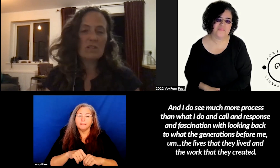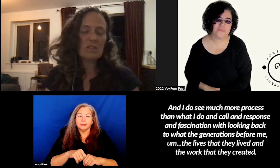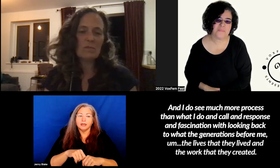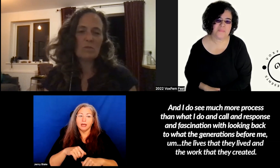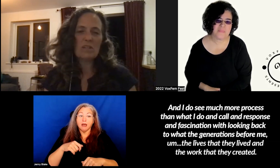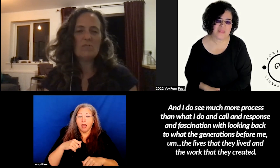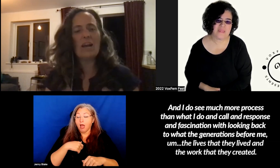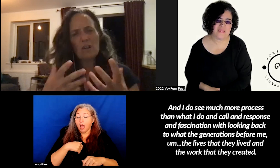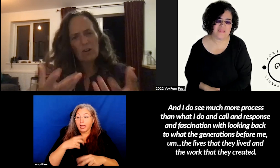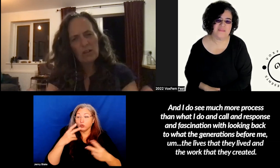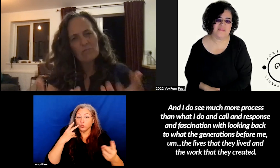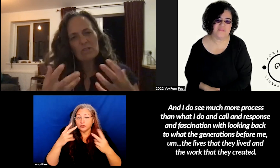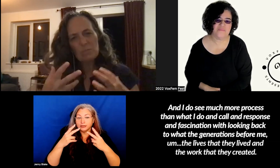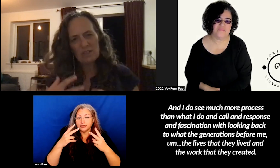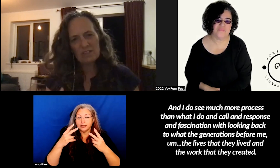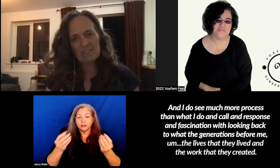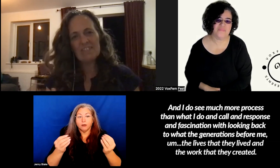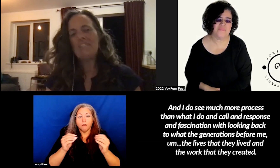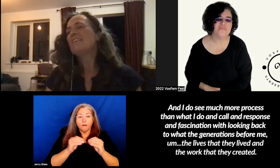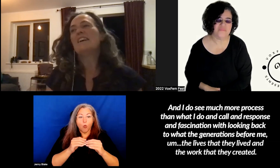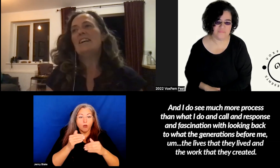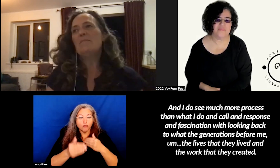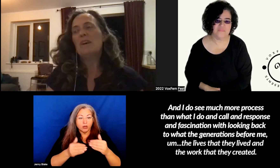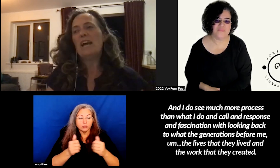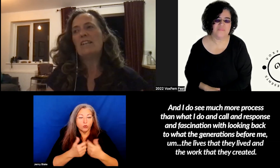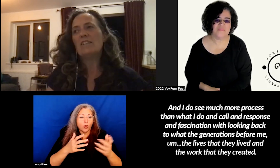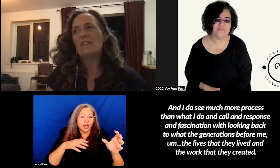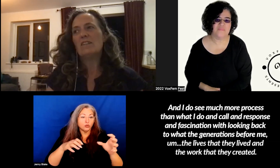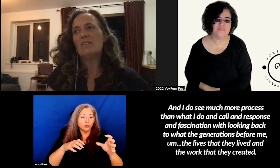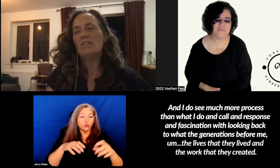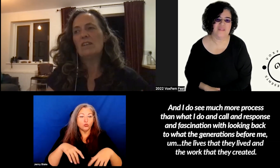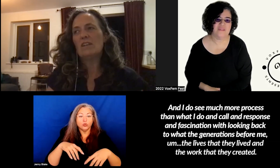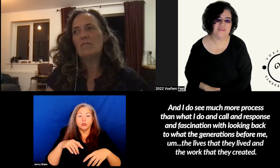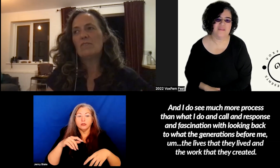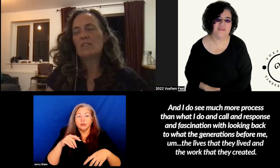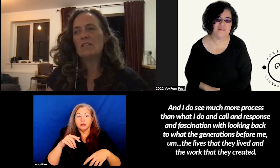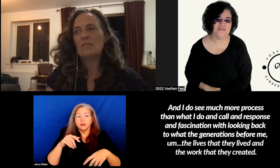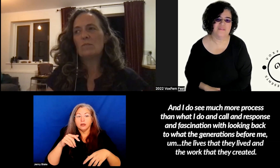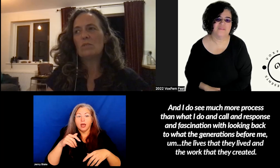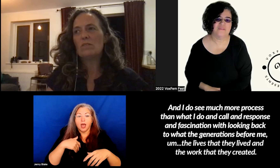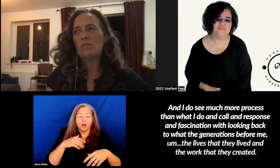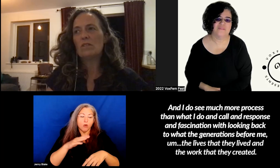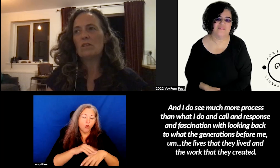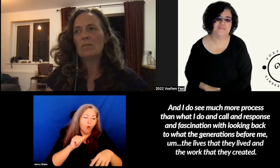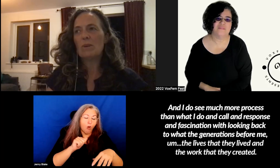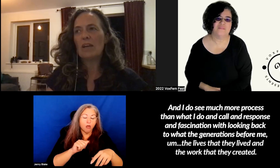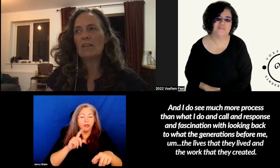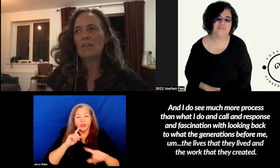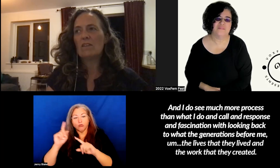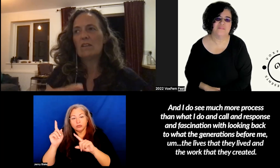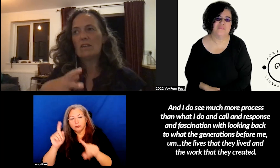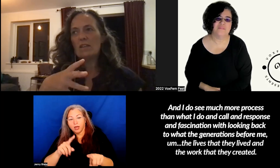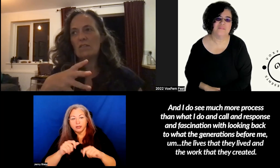process in what I do, and call and response. And fascination with looking